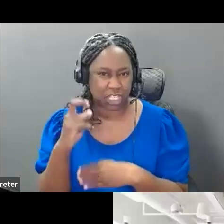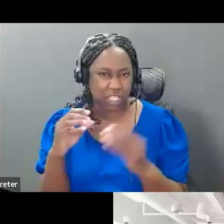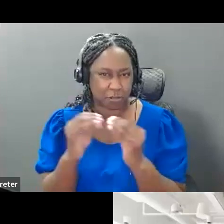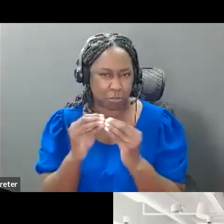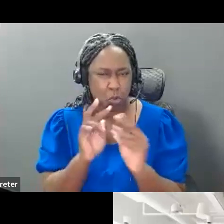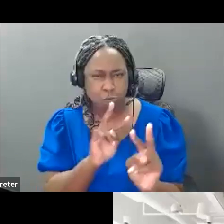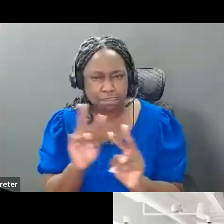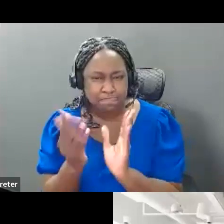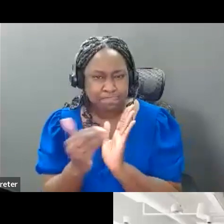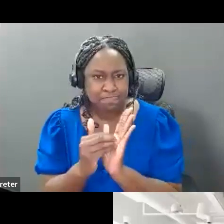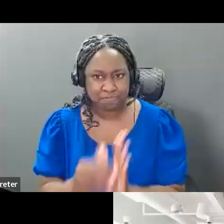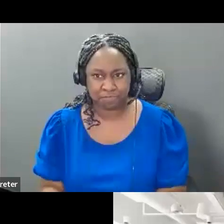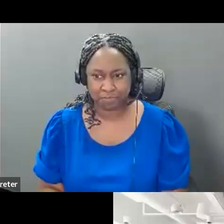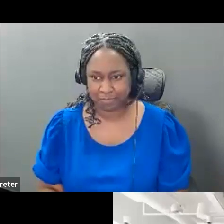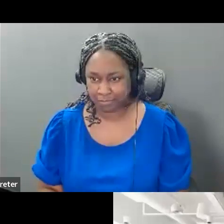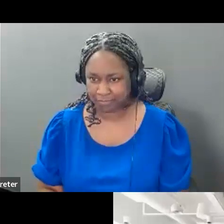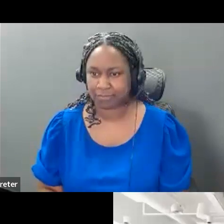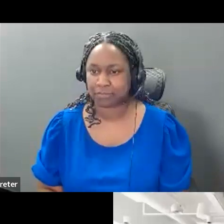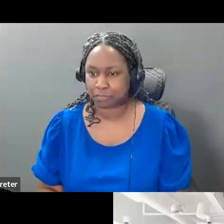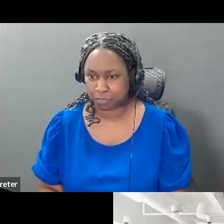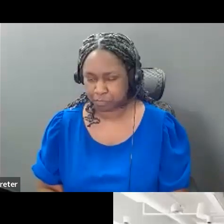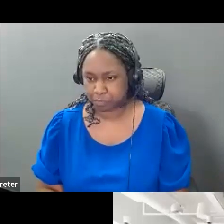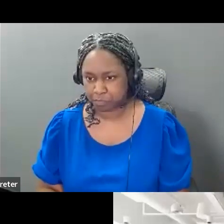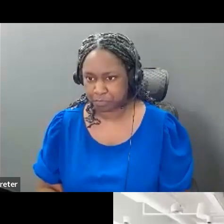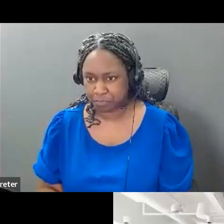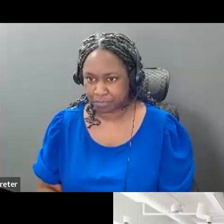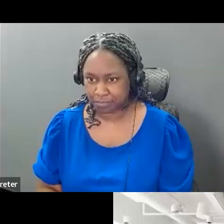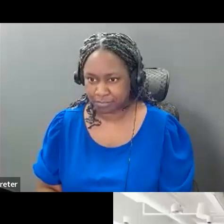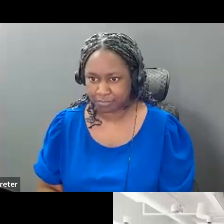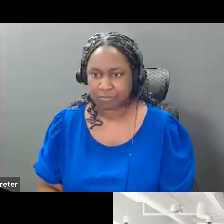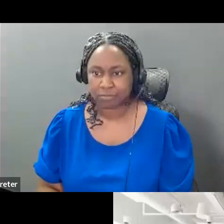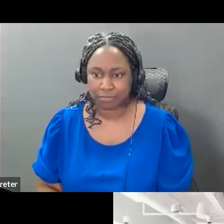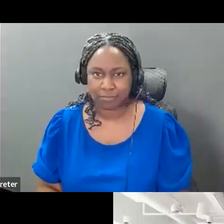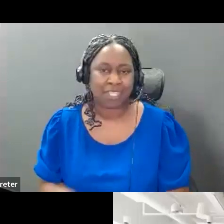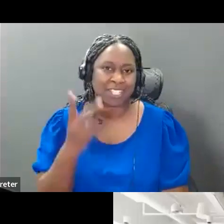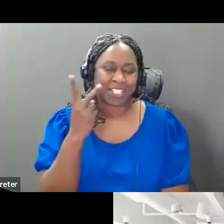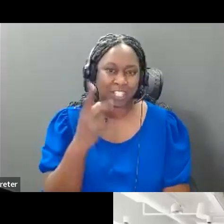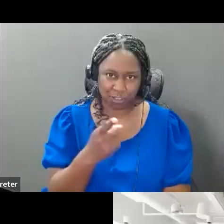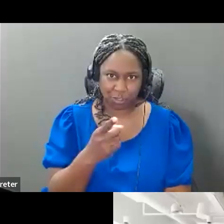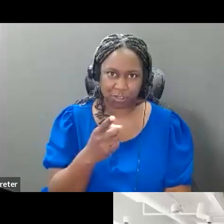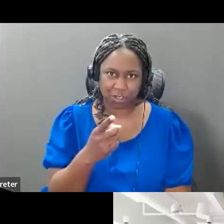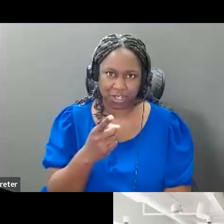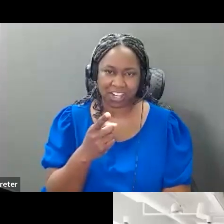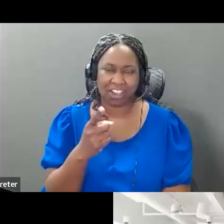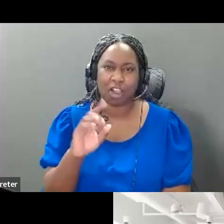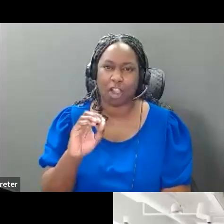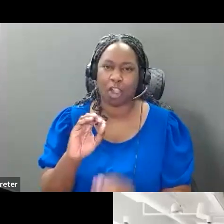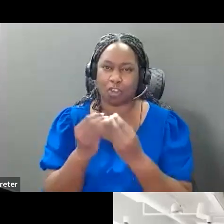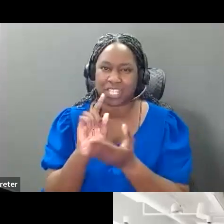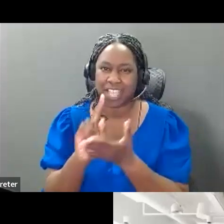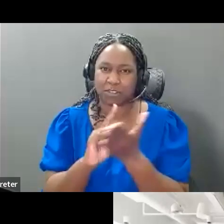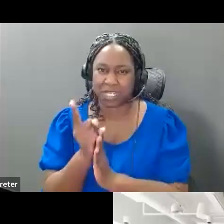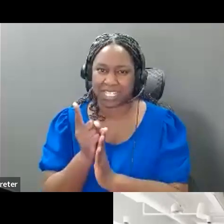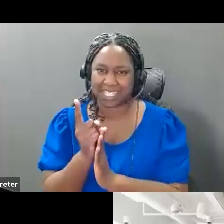at the apple, I don't think that's the apple. In any event, we will see you online for office hours in just a minute, and there's the